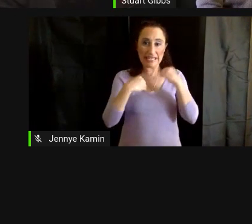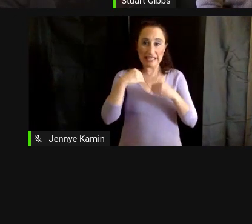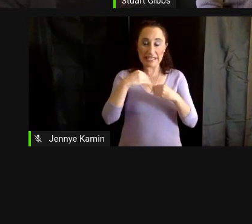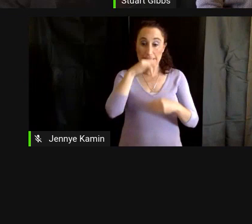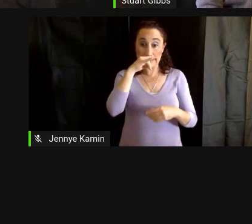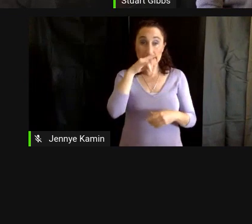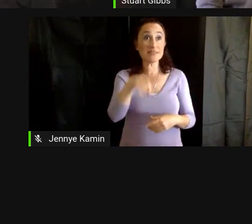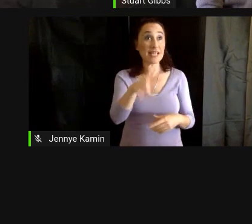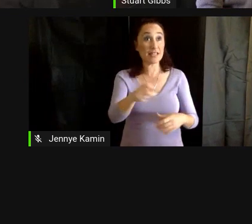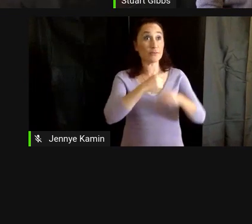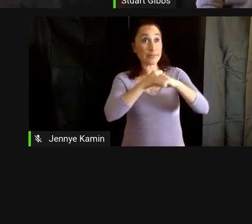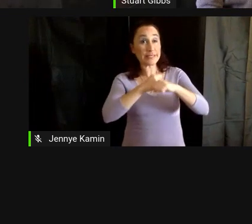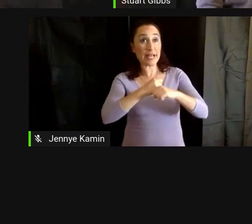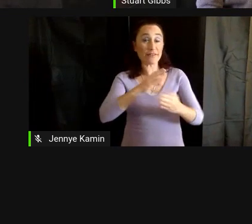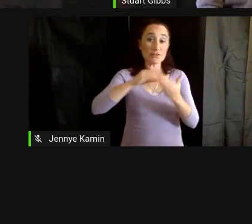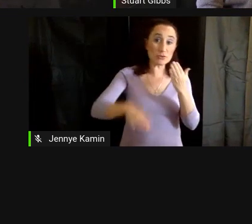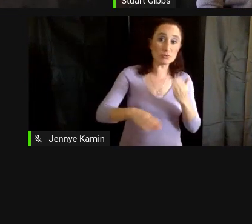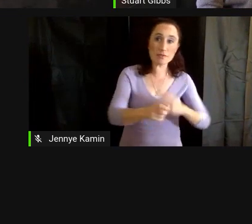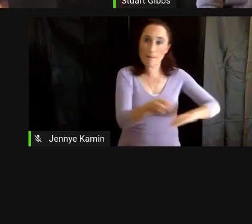Hot Dogs,